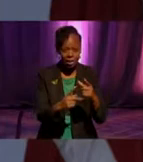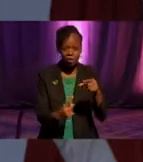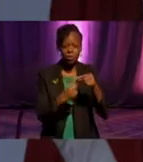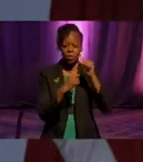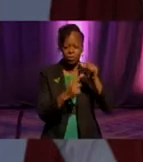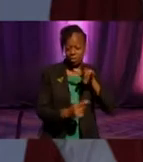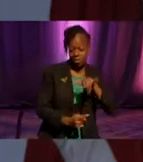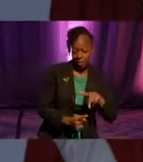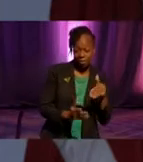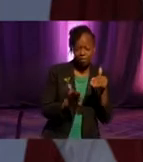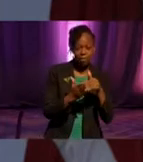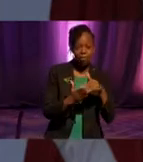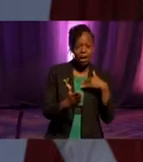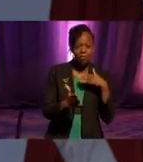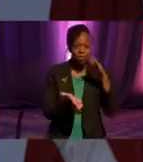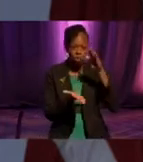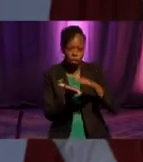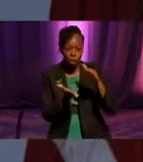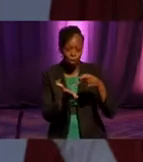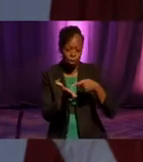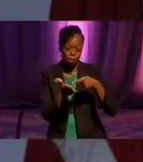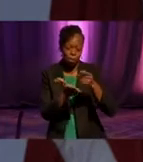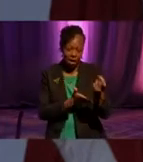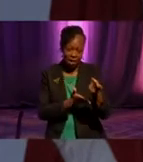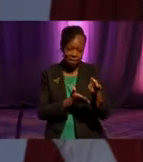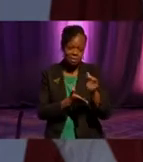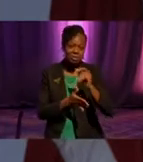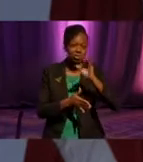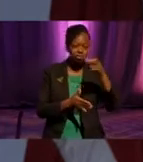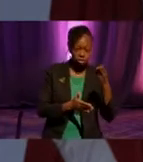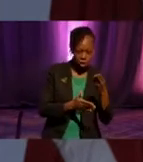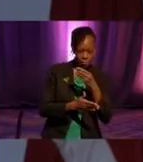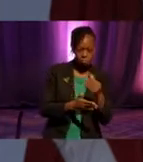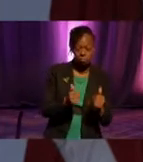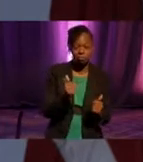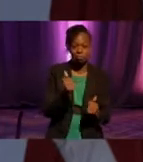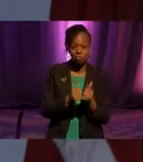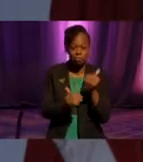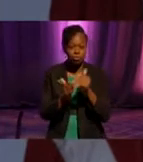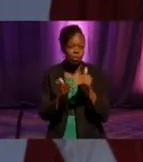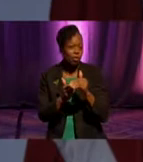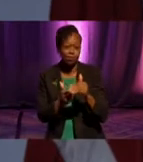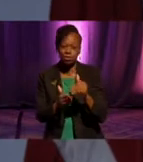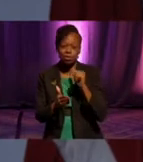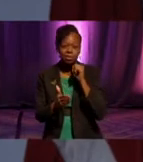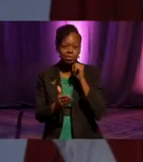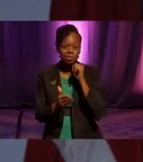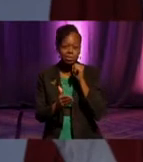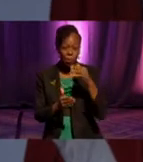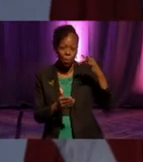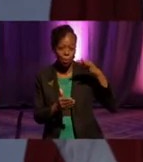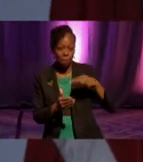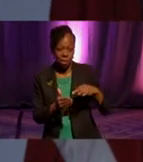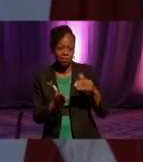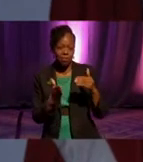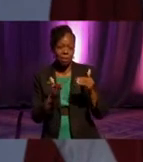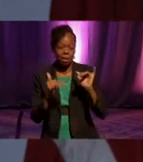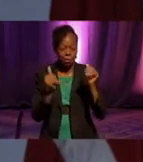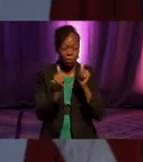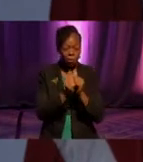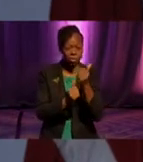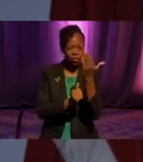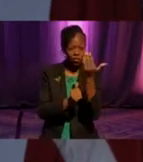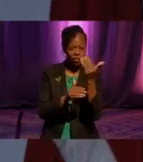paying jobs and the most likely to benefit from the $15 minimum wage that we have here in